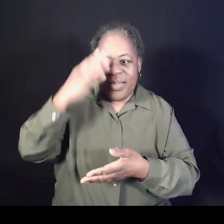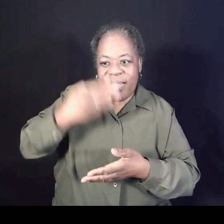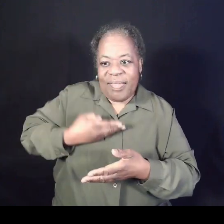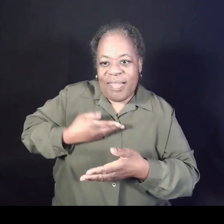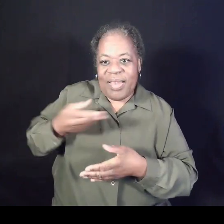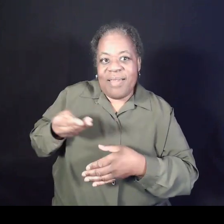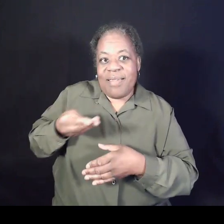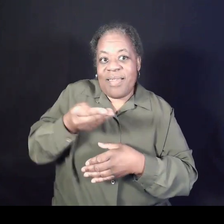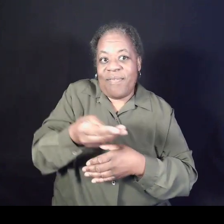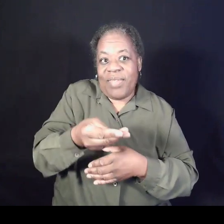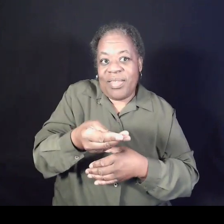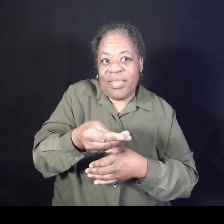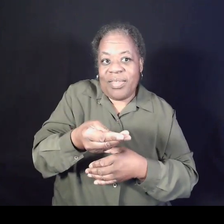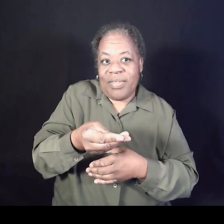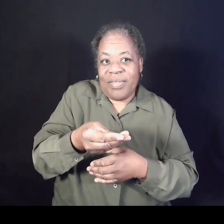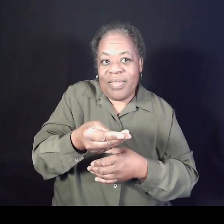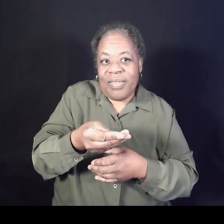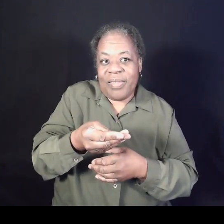given.